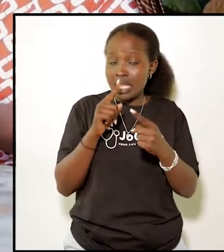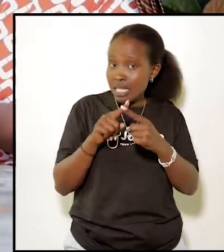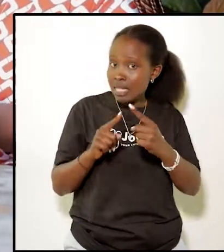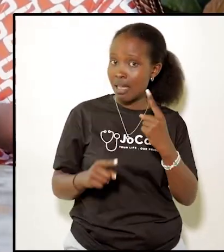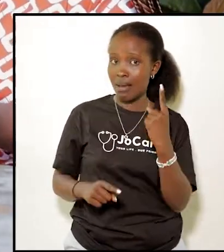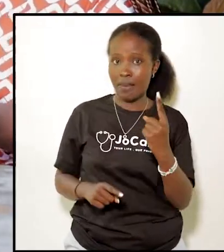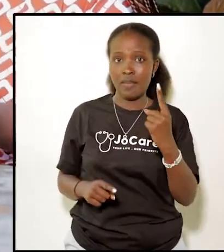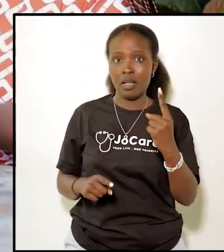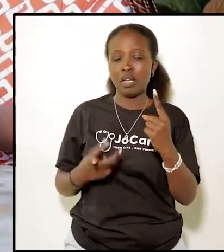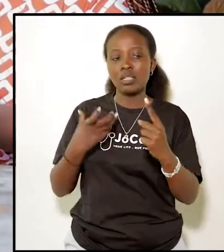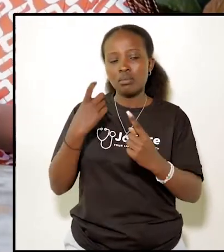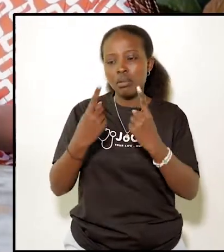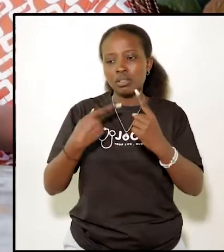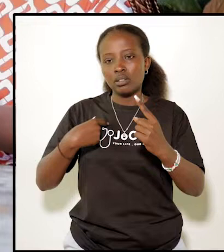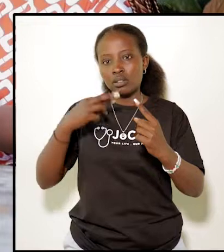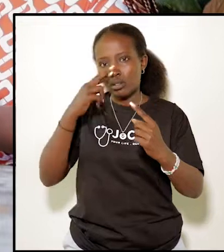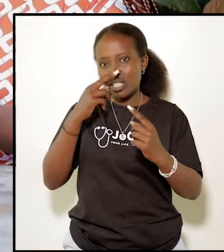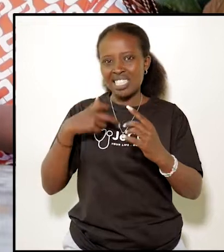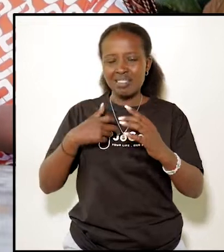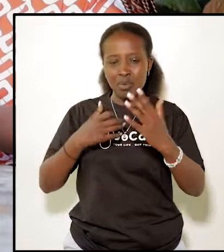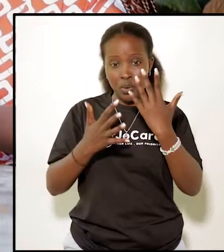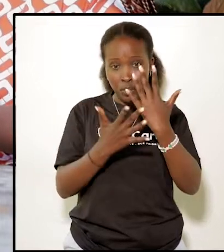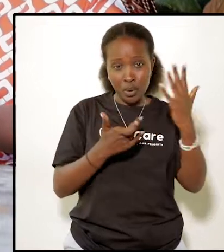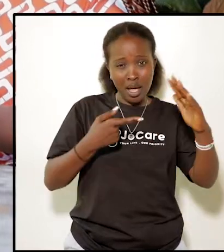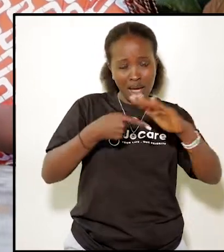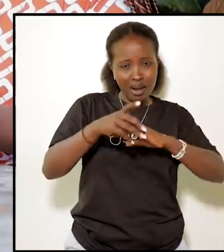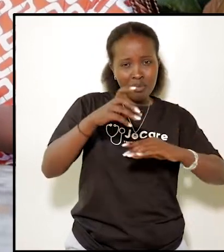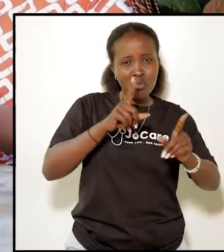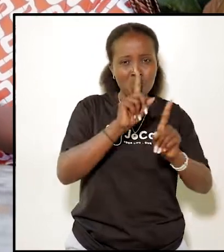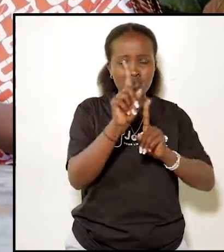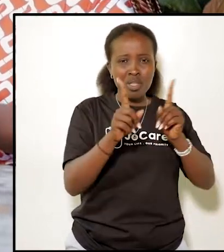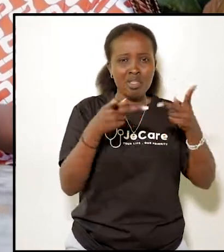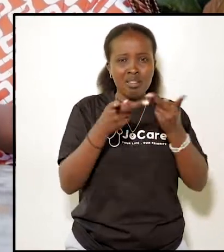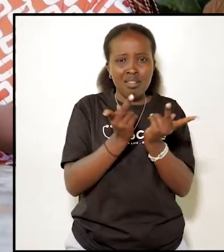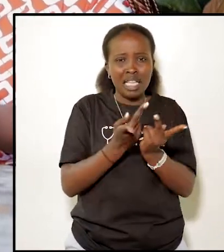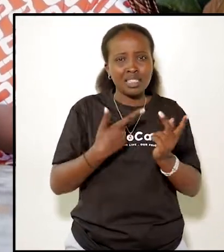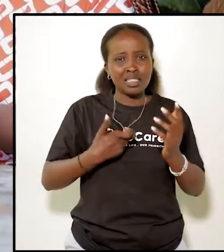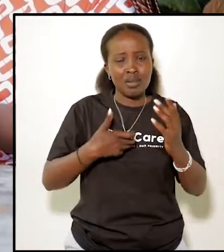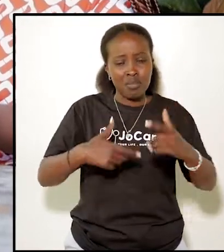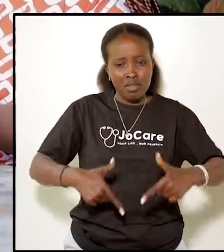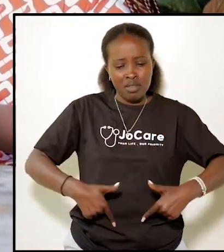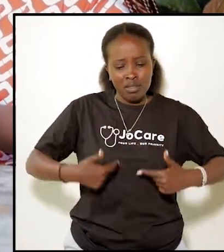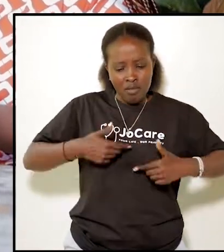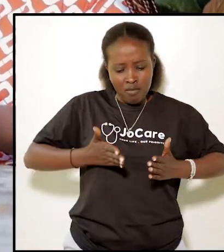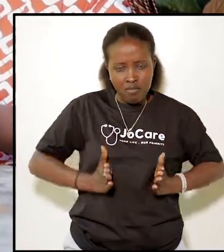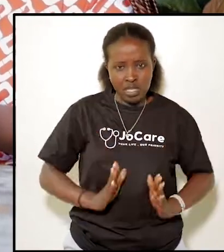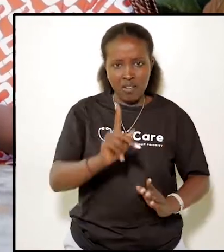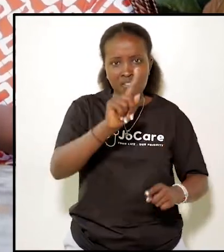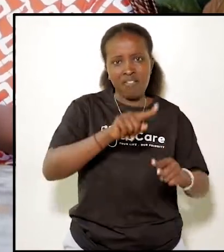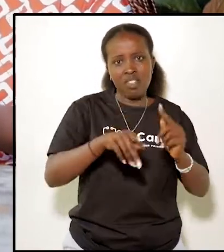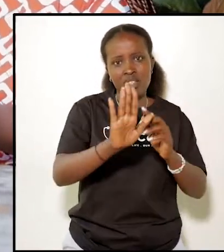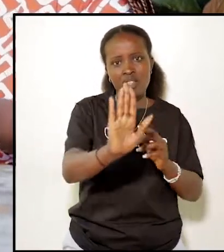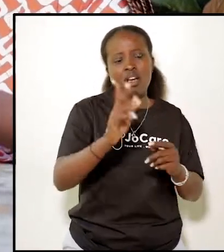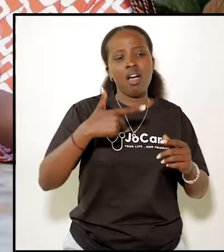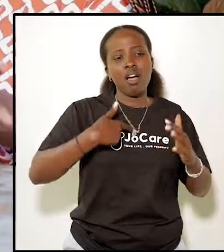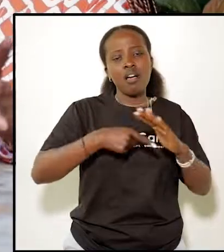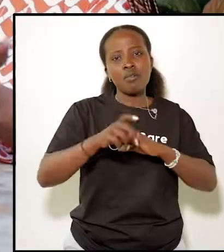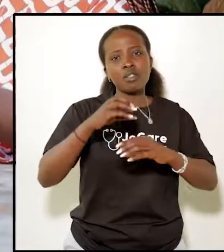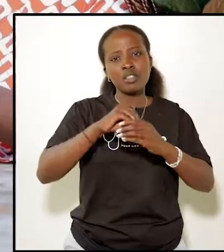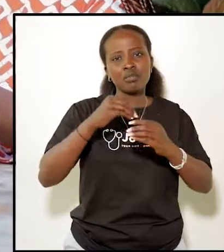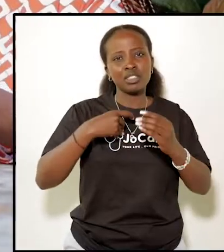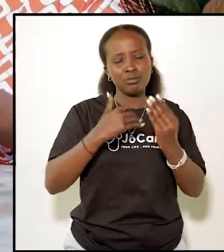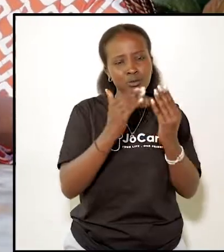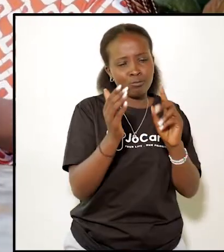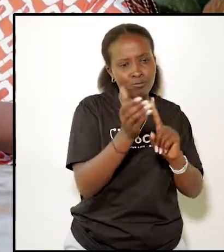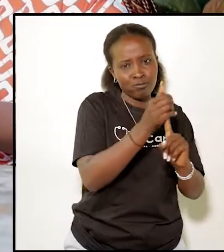Okay. First of all, one that is involved is the brain, Okay. where the hormones are secreted and the messages are sent